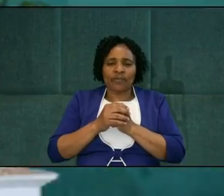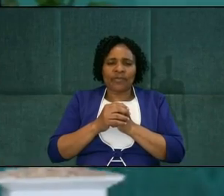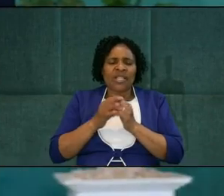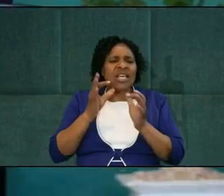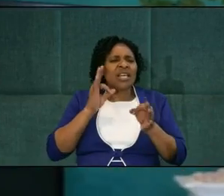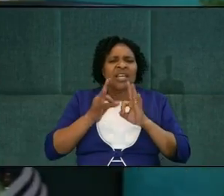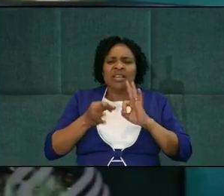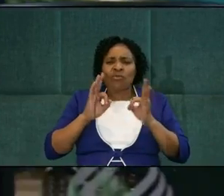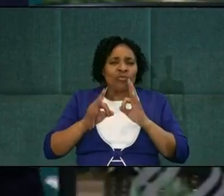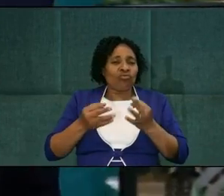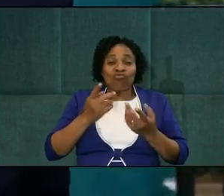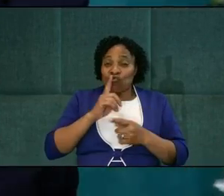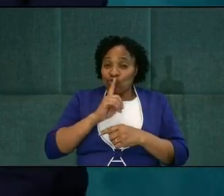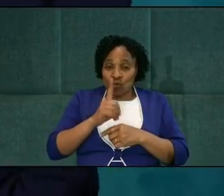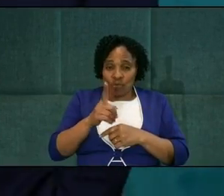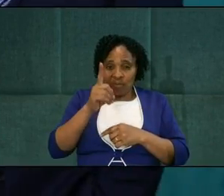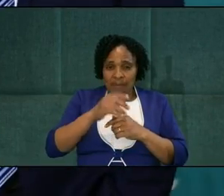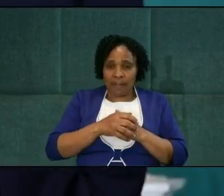If it is so,